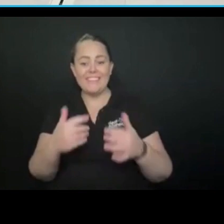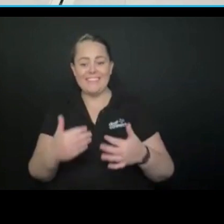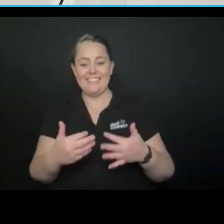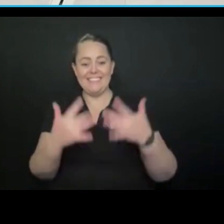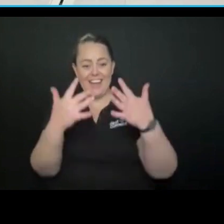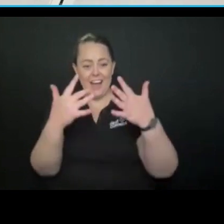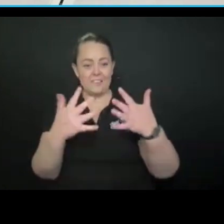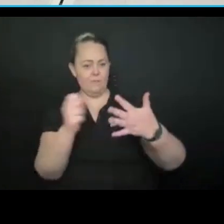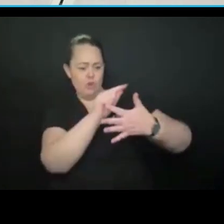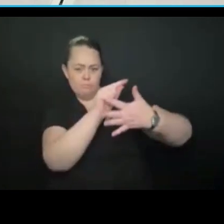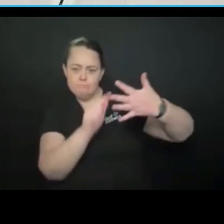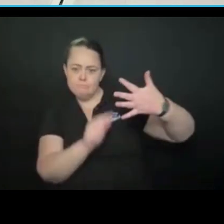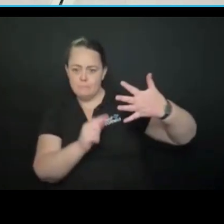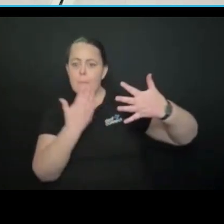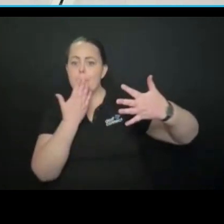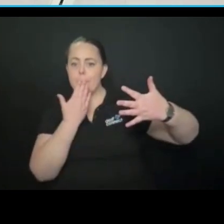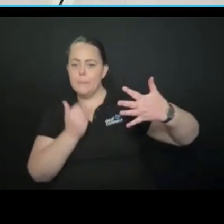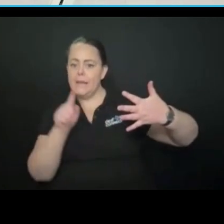2023.